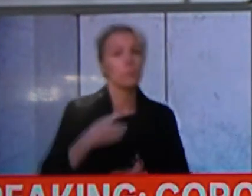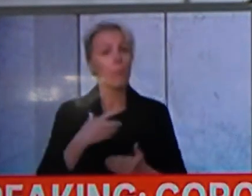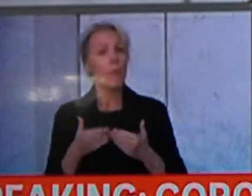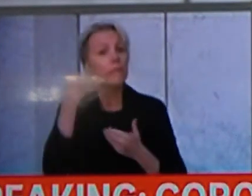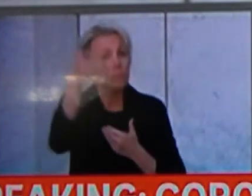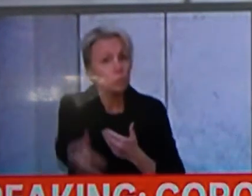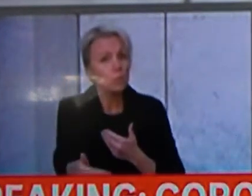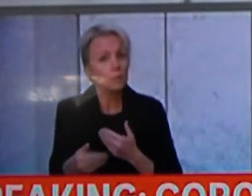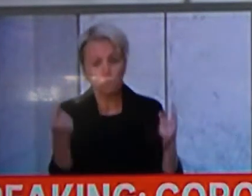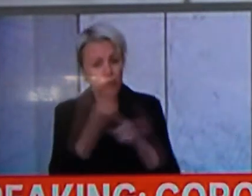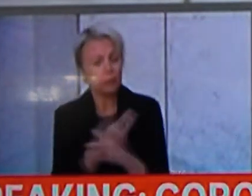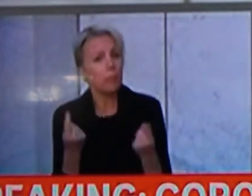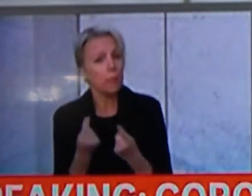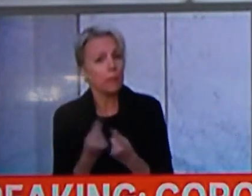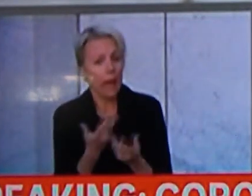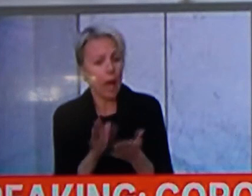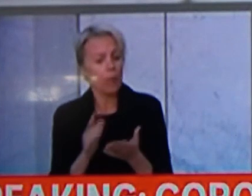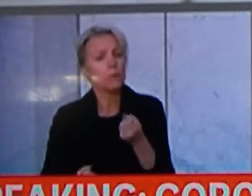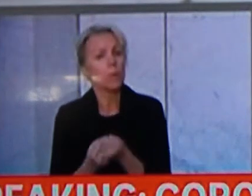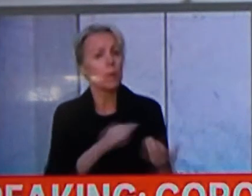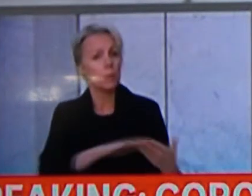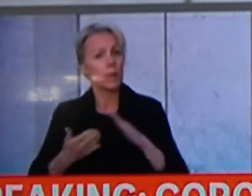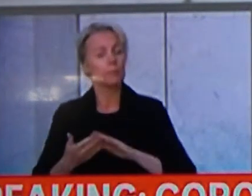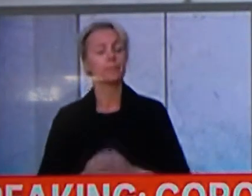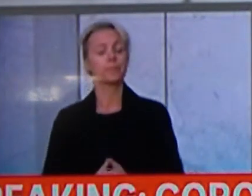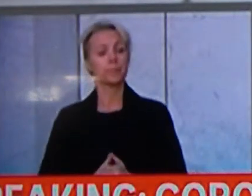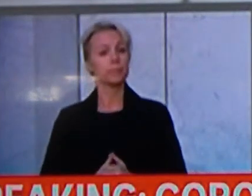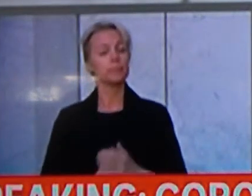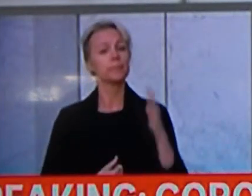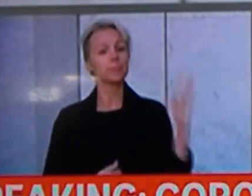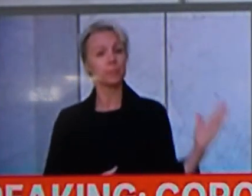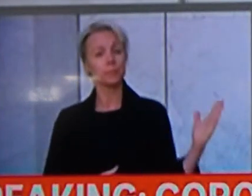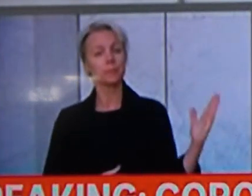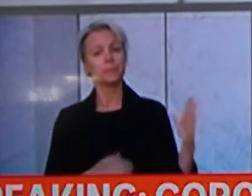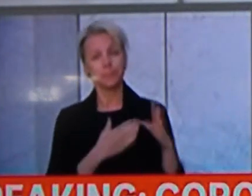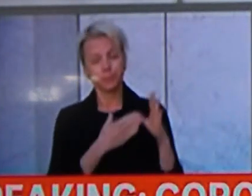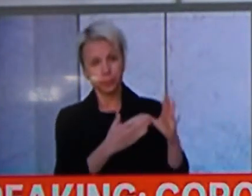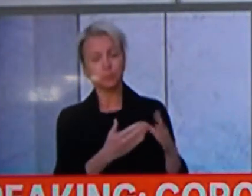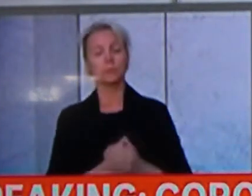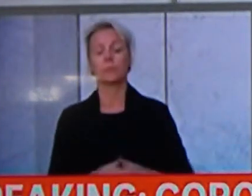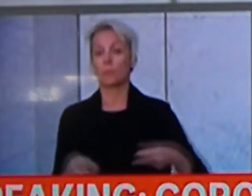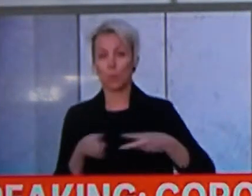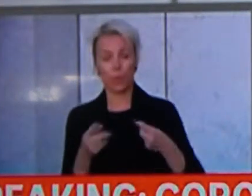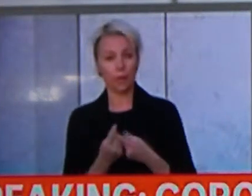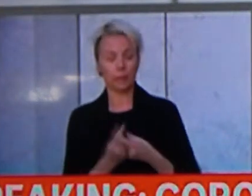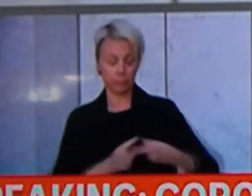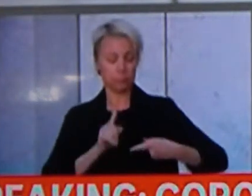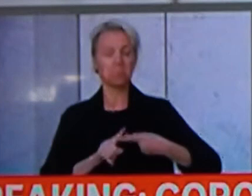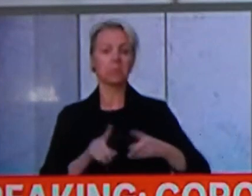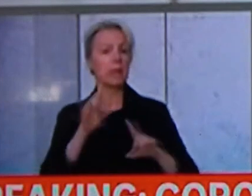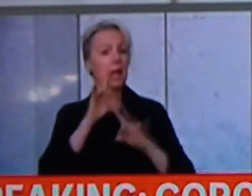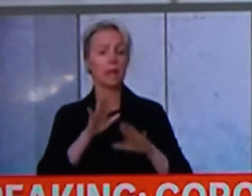community support? There are 2 points to make. The first one is that we set out some very clear